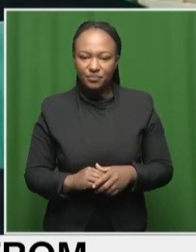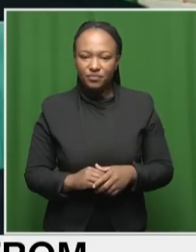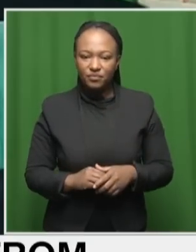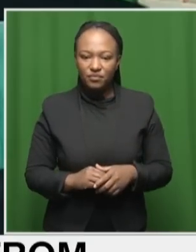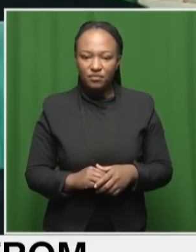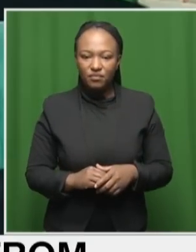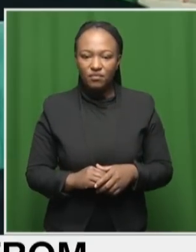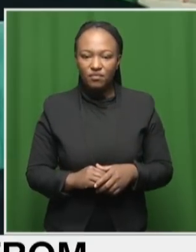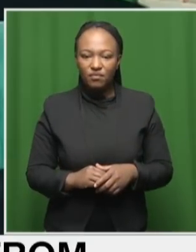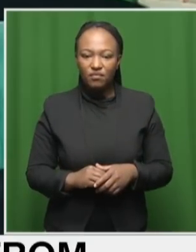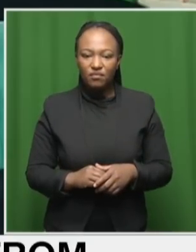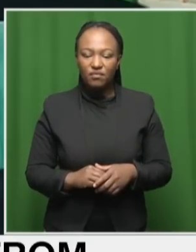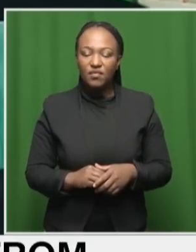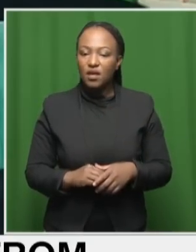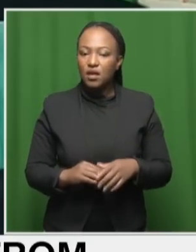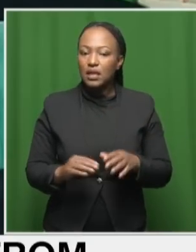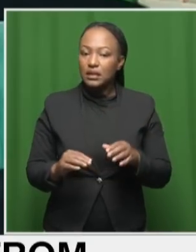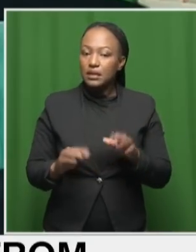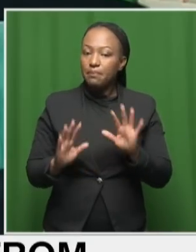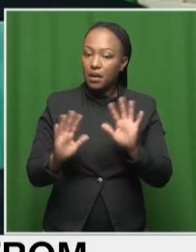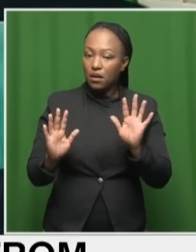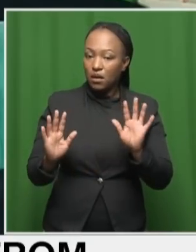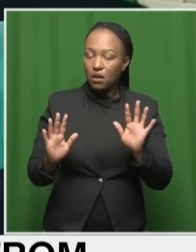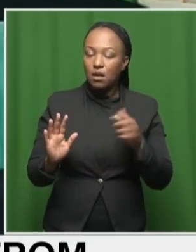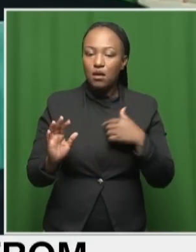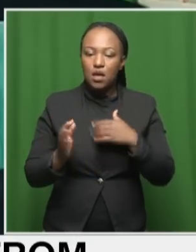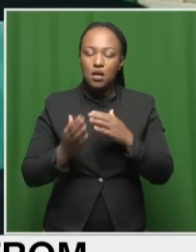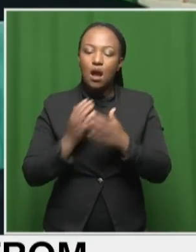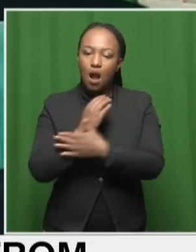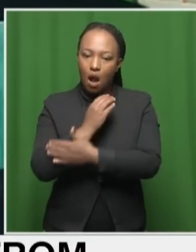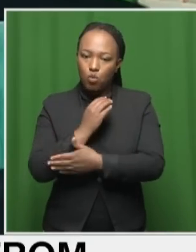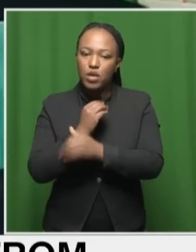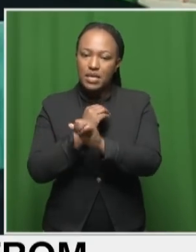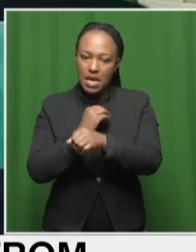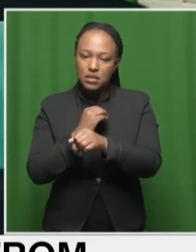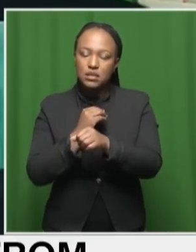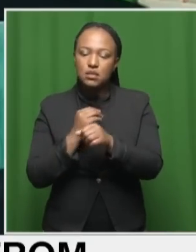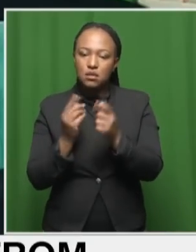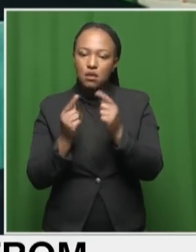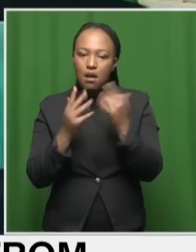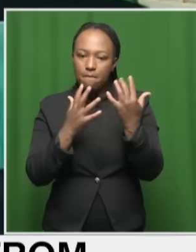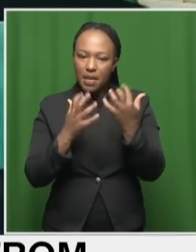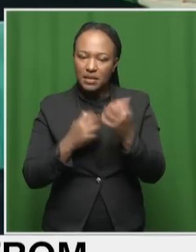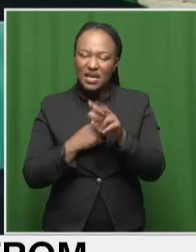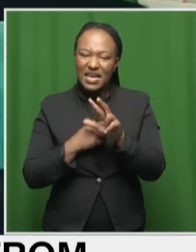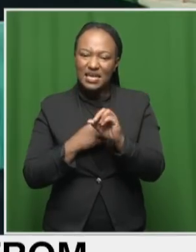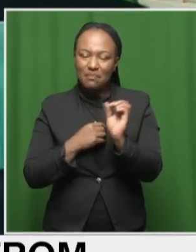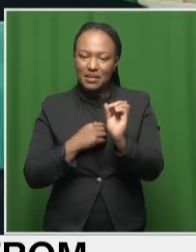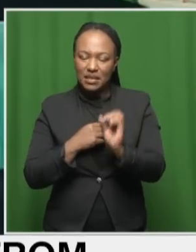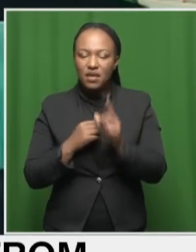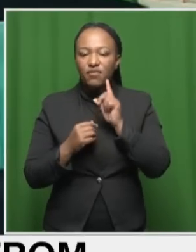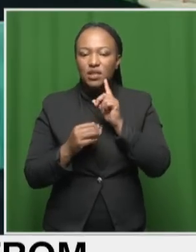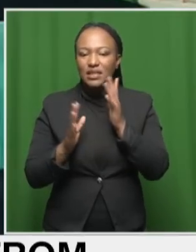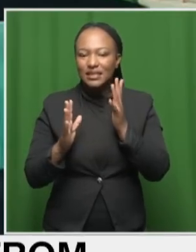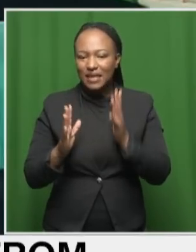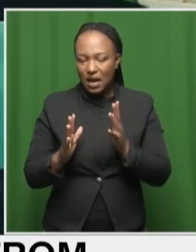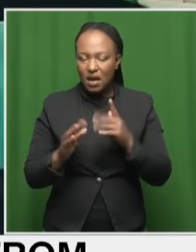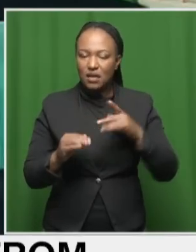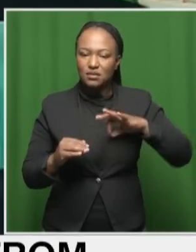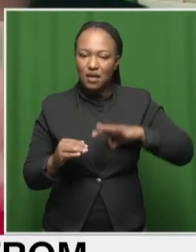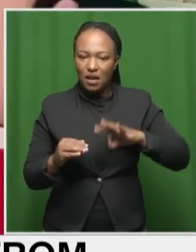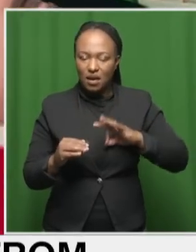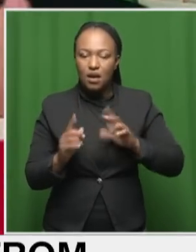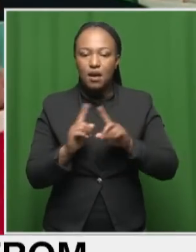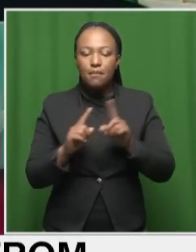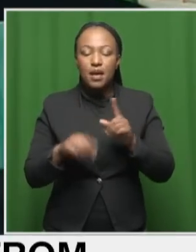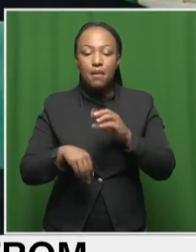extremely, it's not atypical, by the way. Most countries do spend the majority of their budget, about 80% on teacher salaries. But the problem